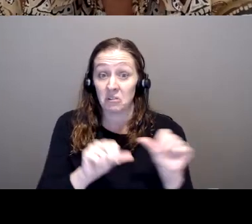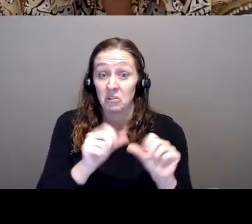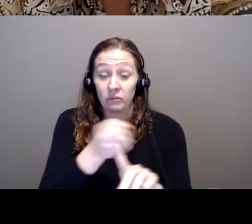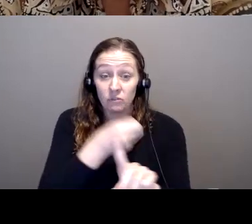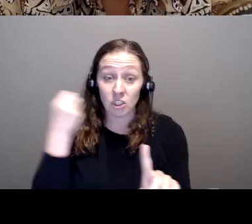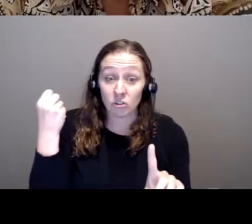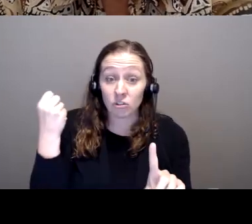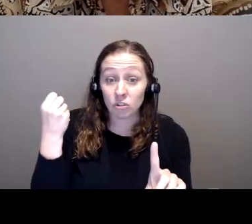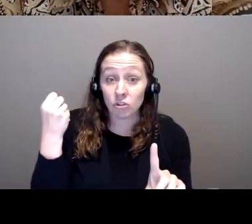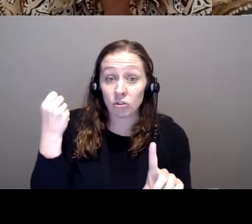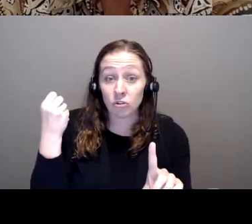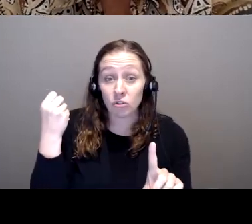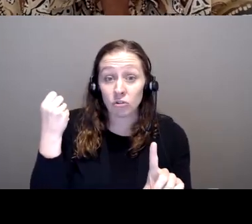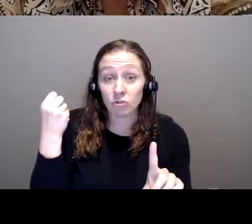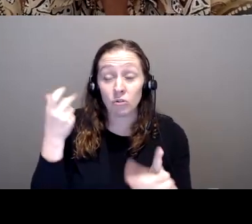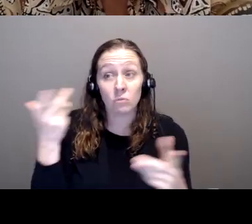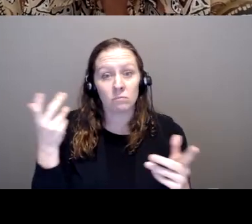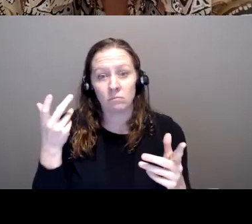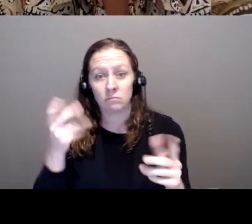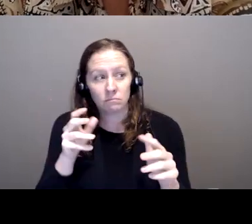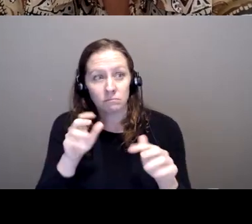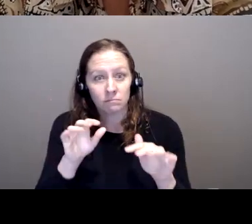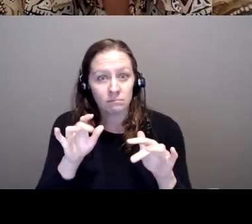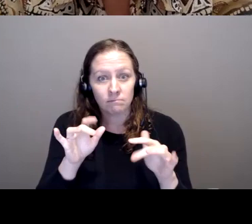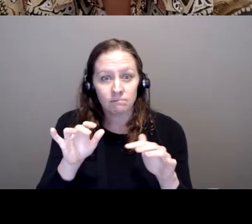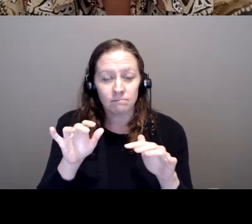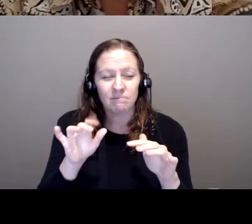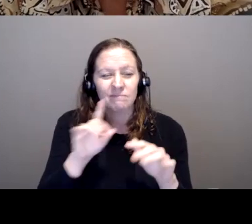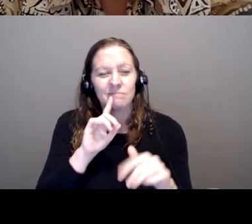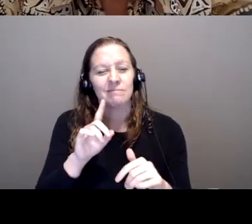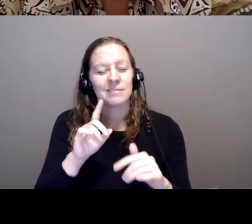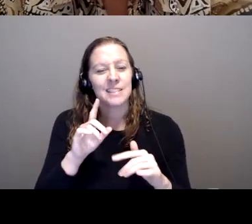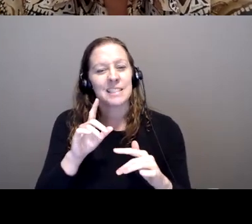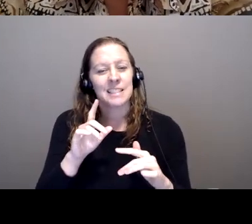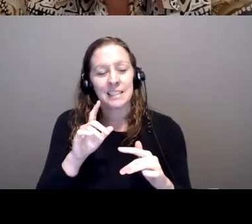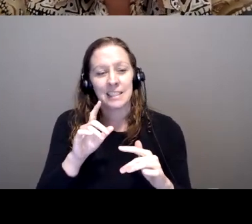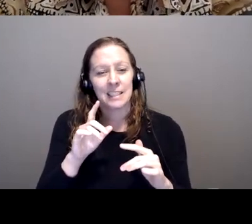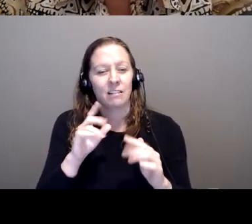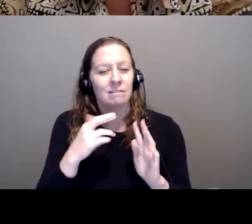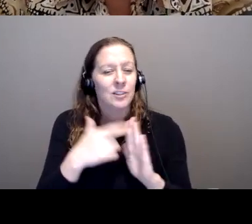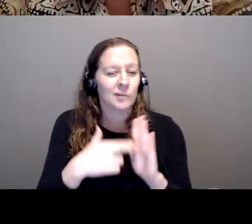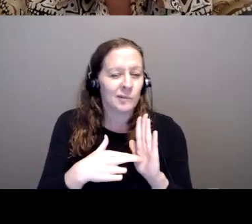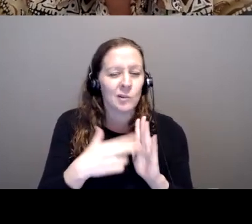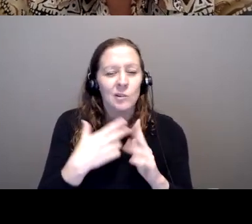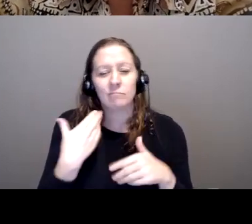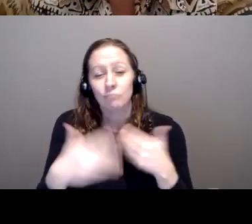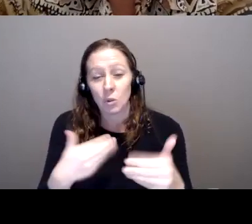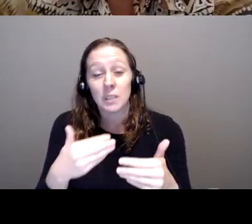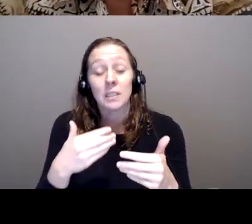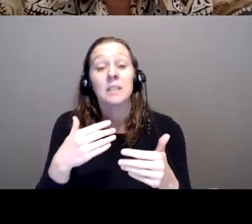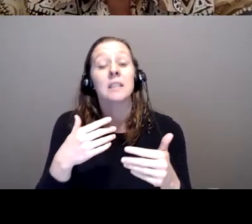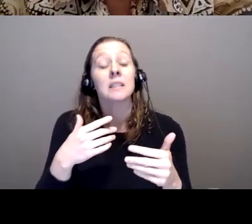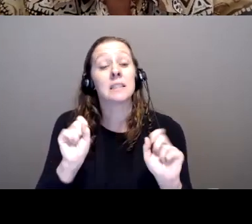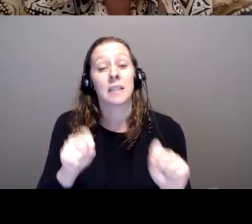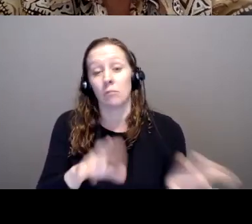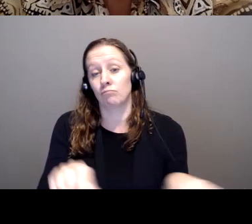fridge, and what space they have. So all the logistics that go with that can be discussed in